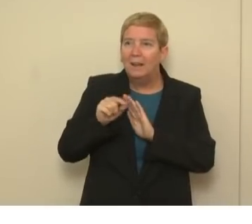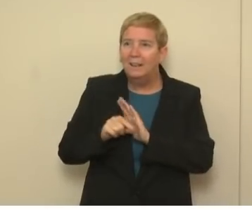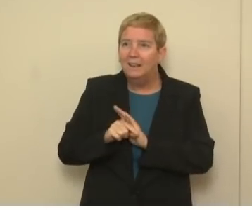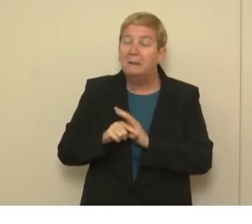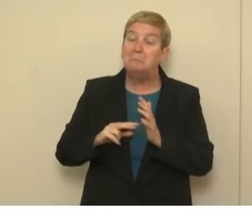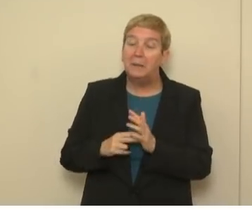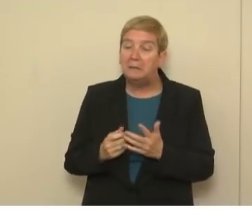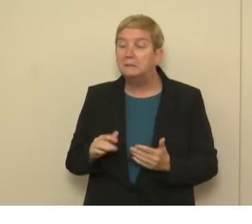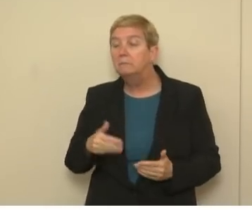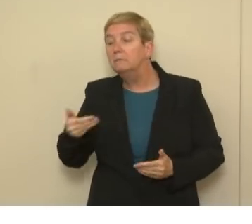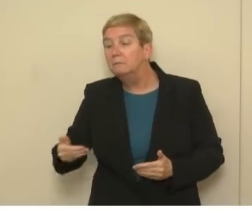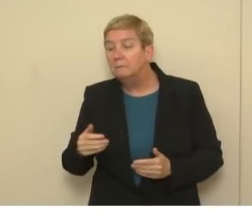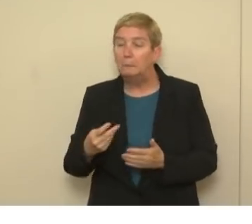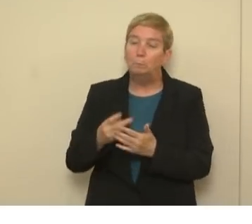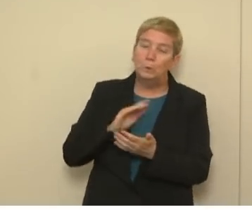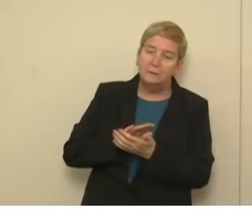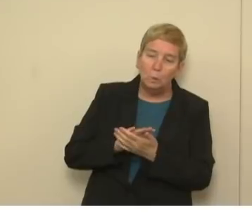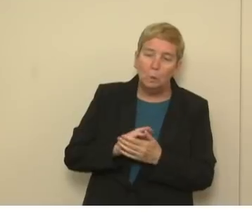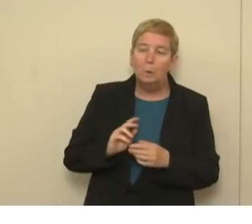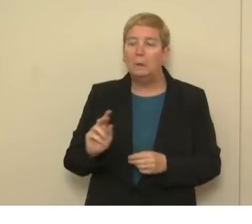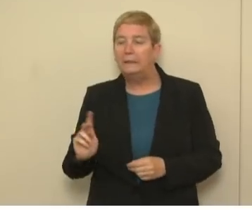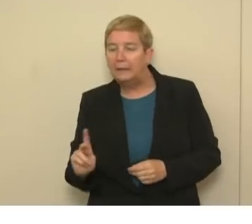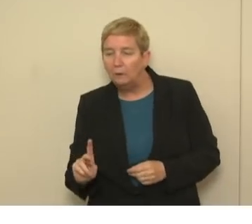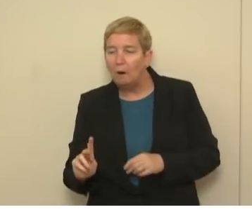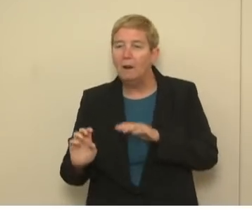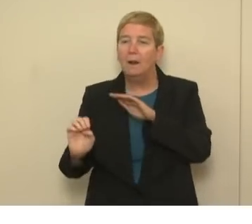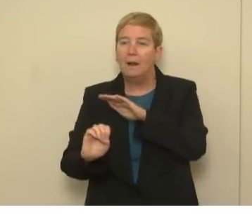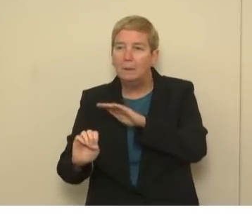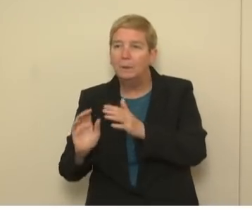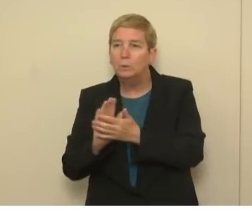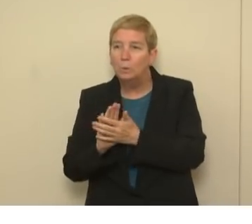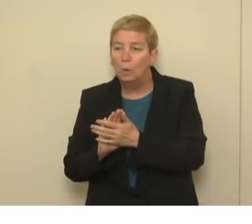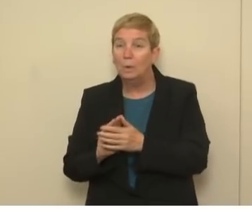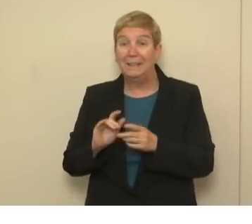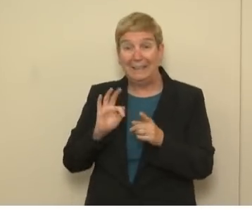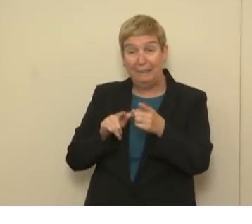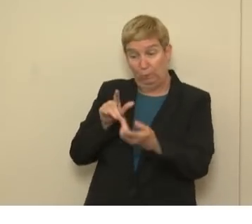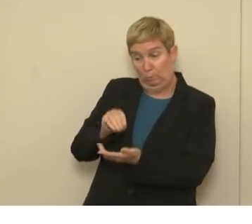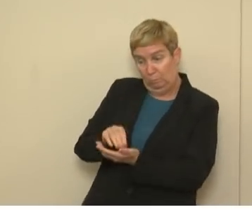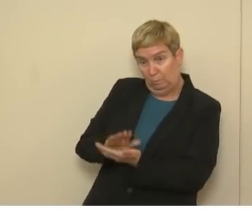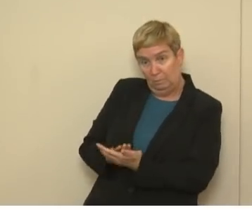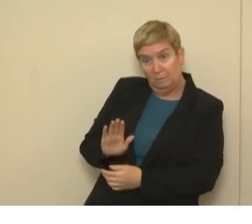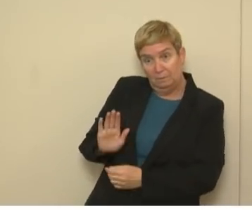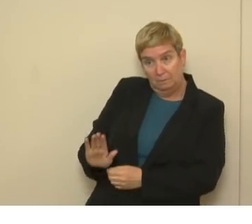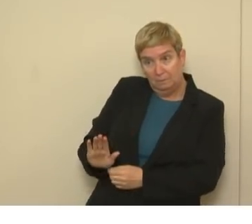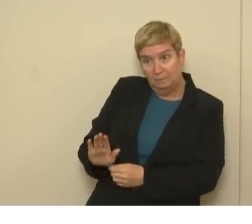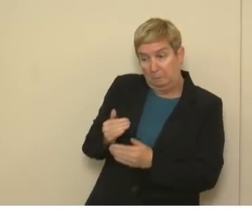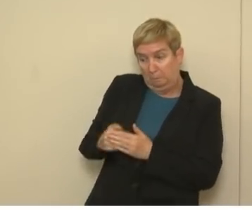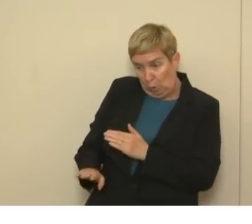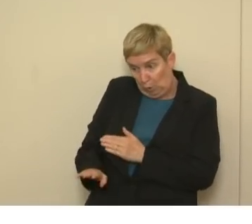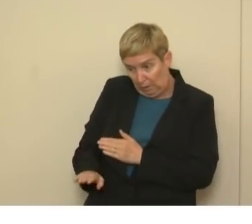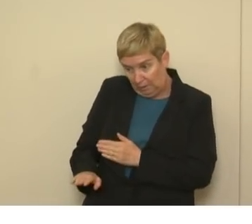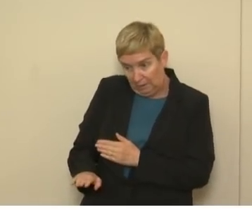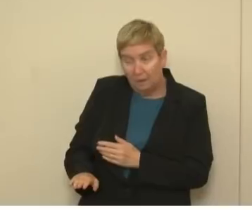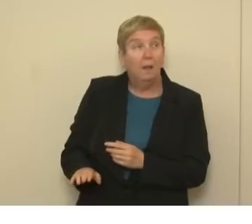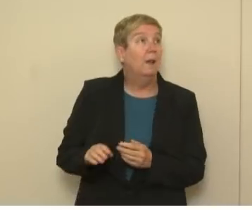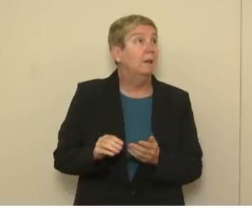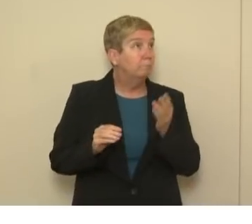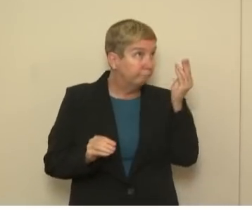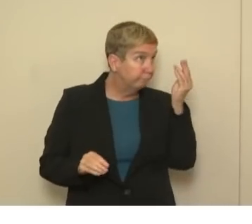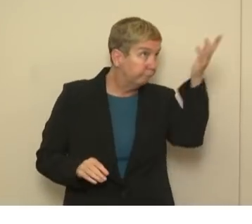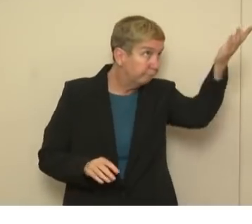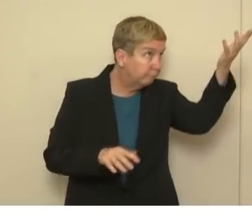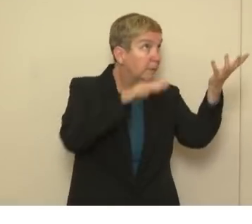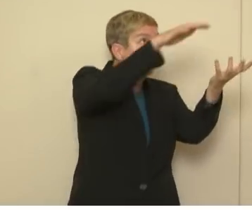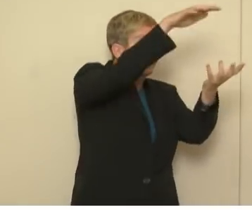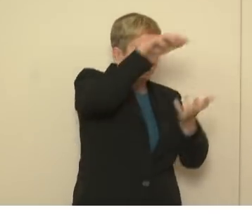childhood, when they're in kindergarten, when they're in elementary school, every single dollar that we can attribute to that little person today will